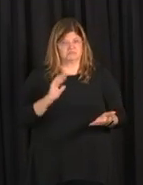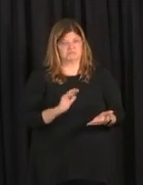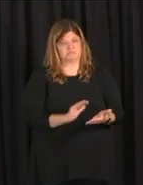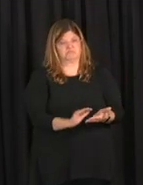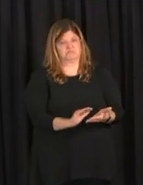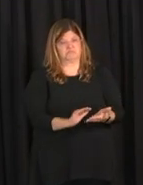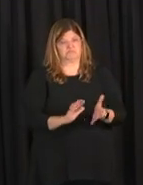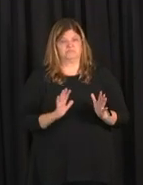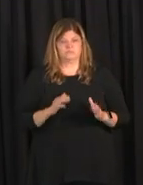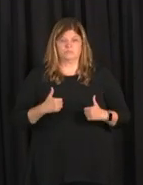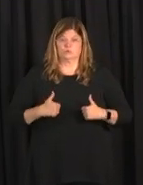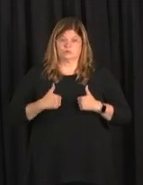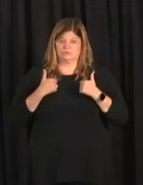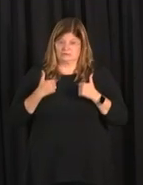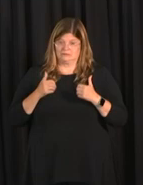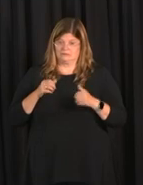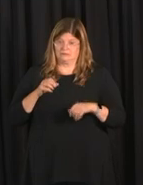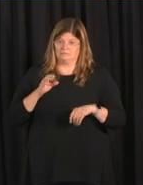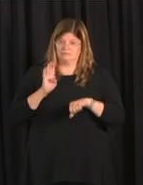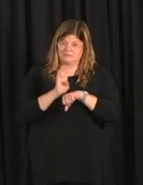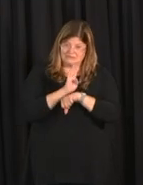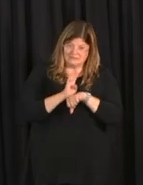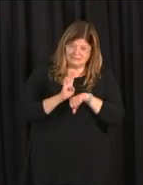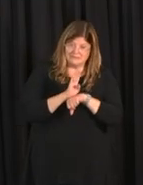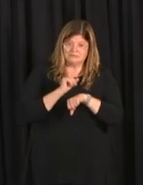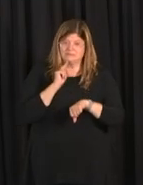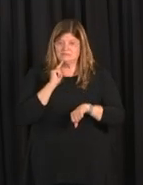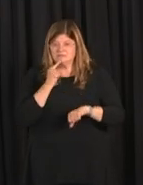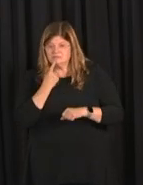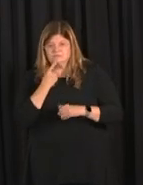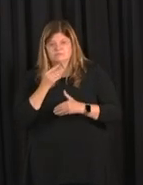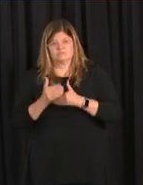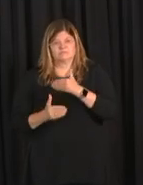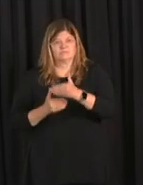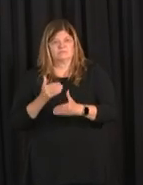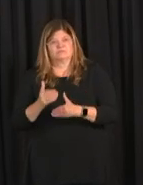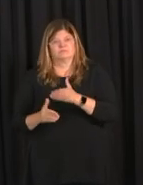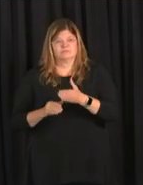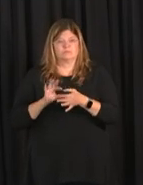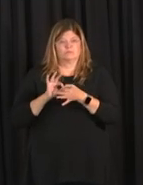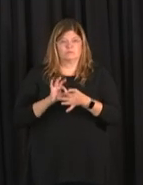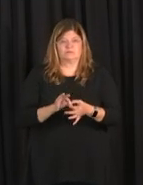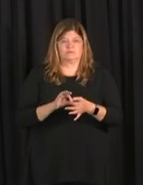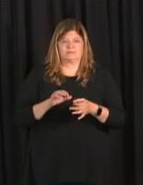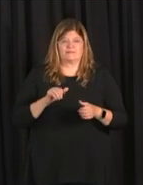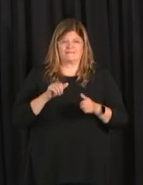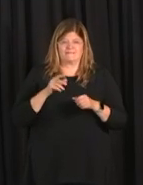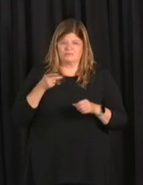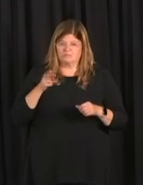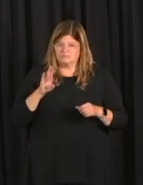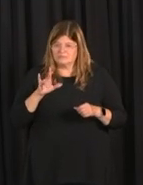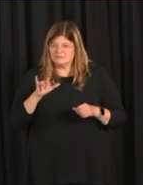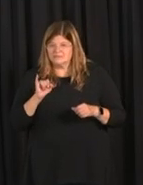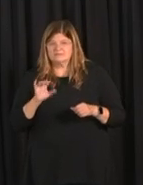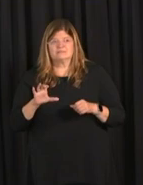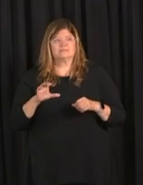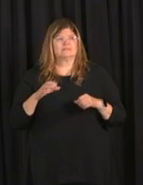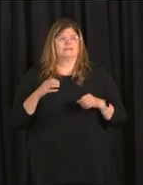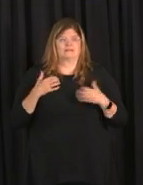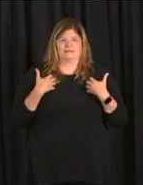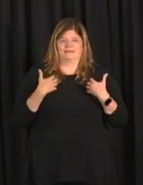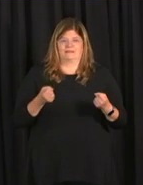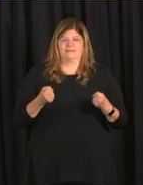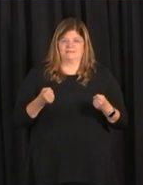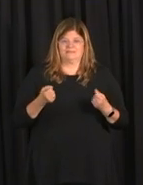if residents and businesses hadn't been so diligent about following the public health advice.